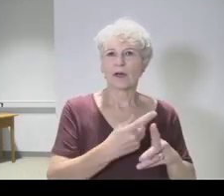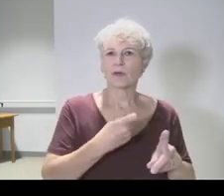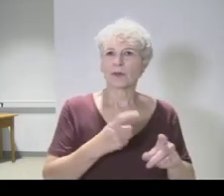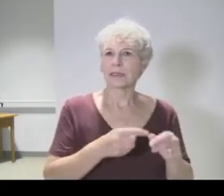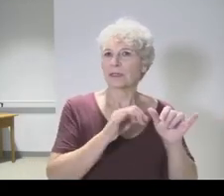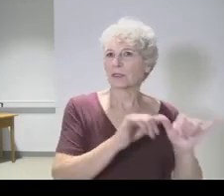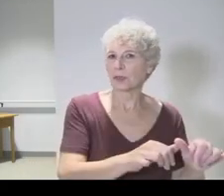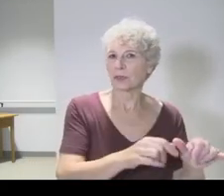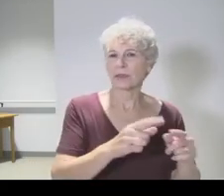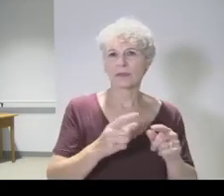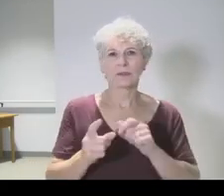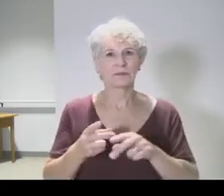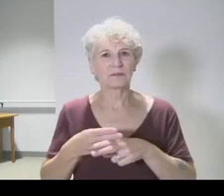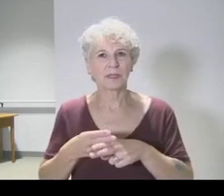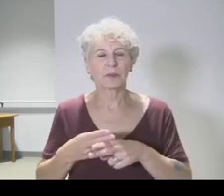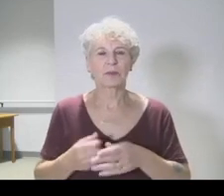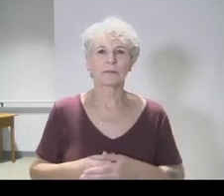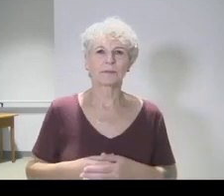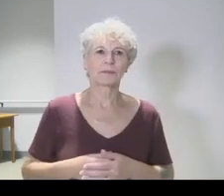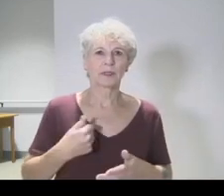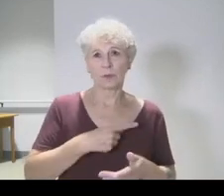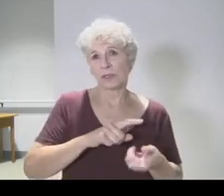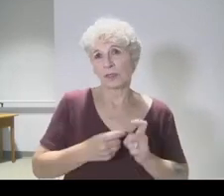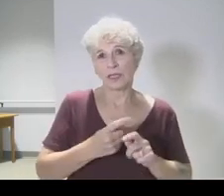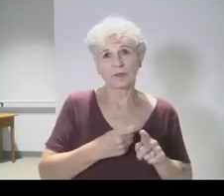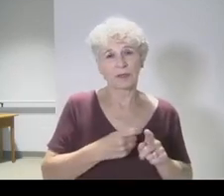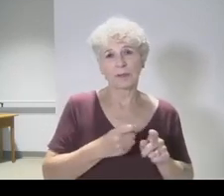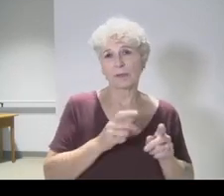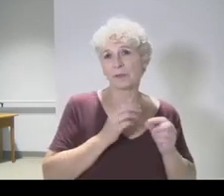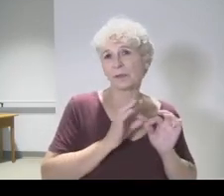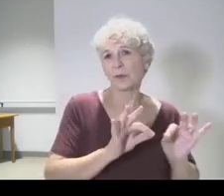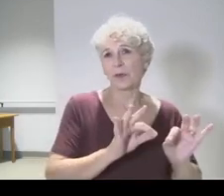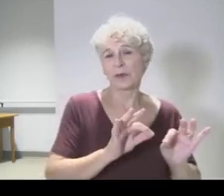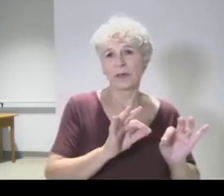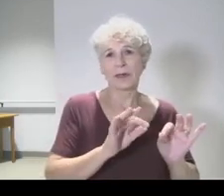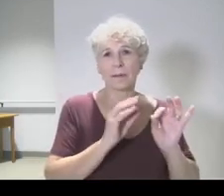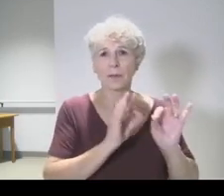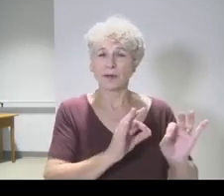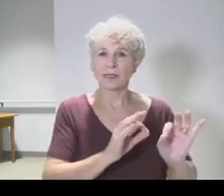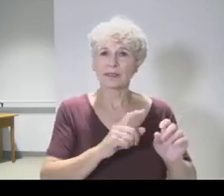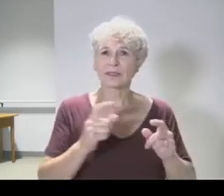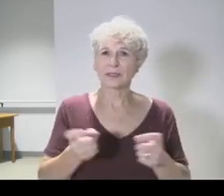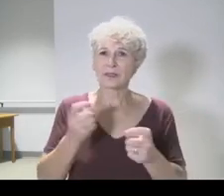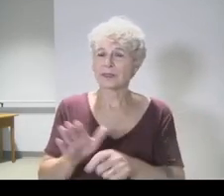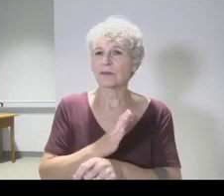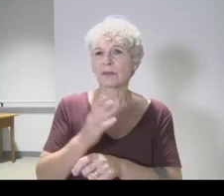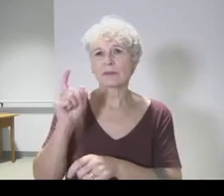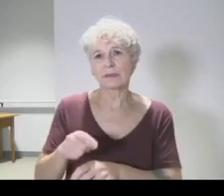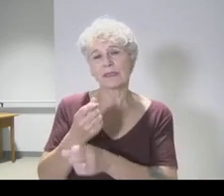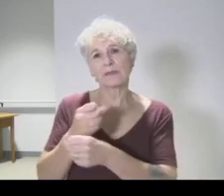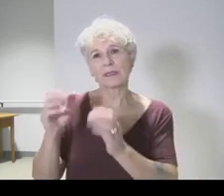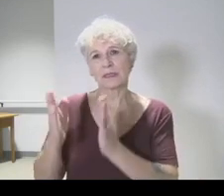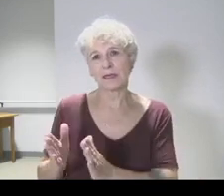eternal to temporary. And we changed from sinless and pure to sinful and in need of a Savior to